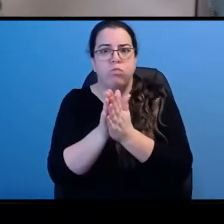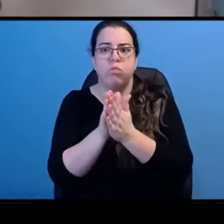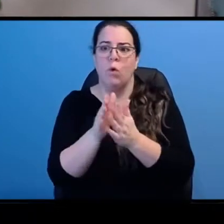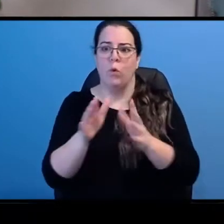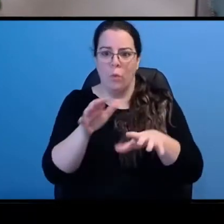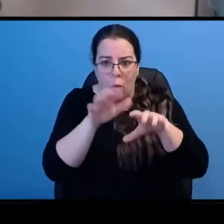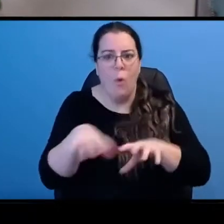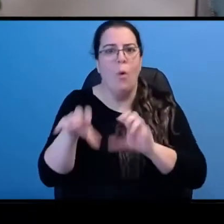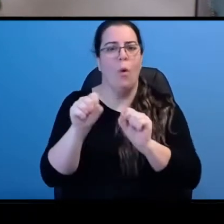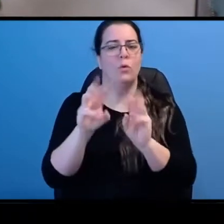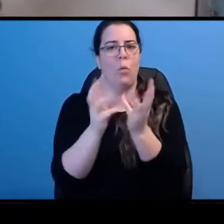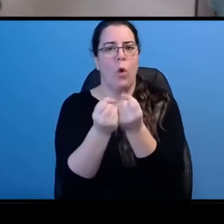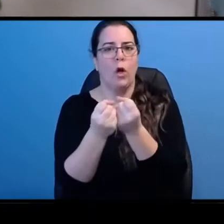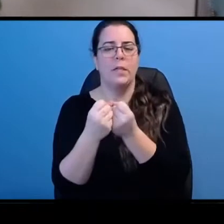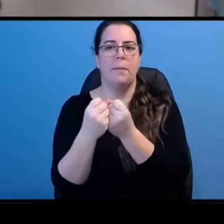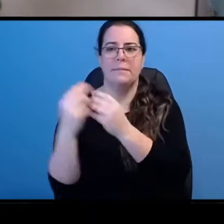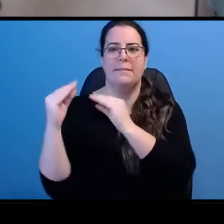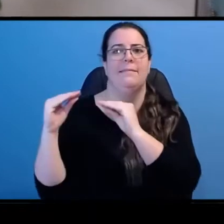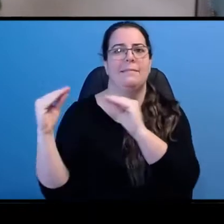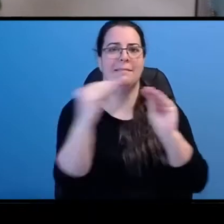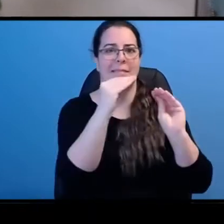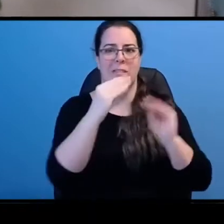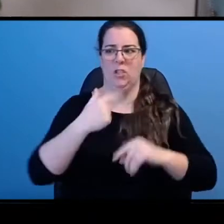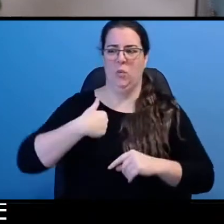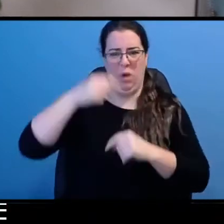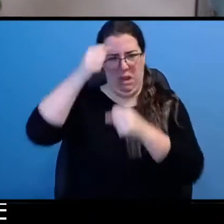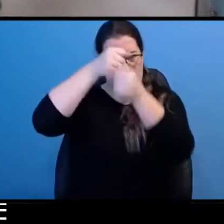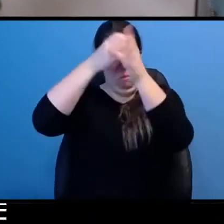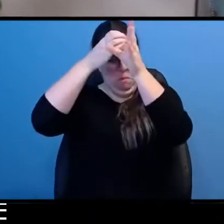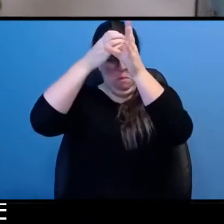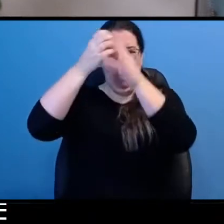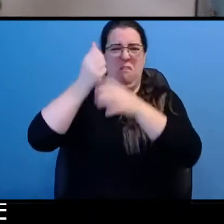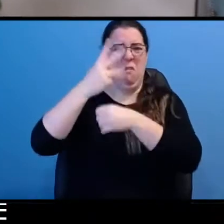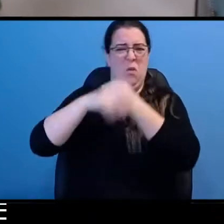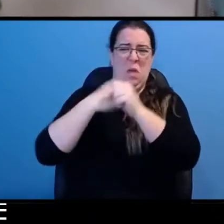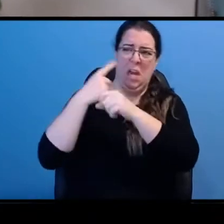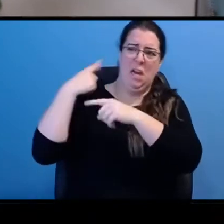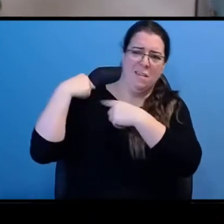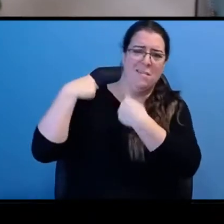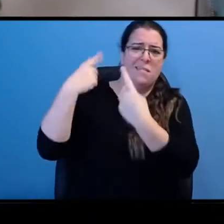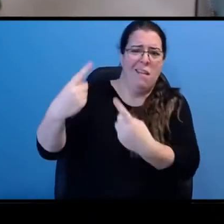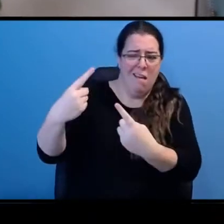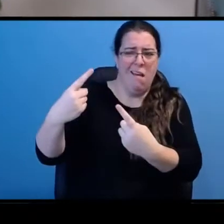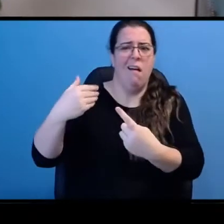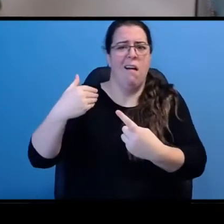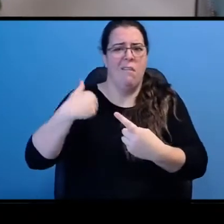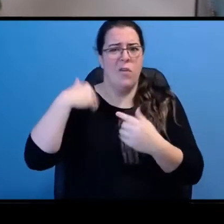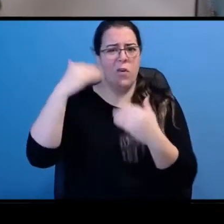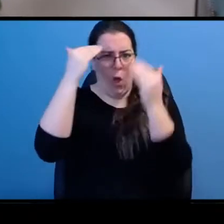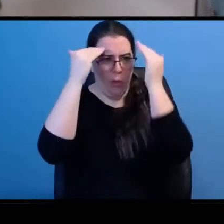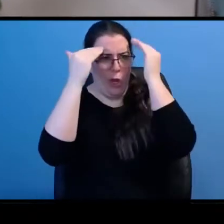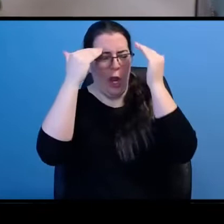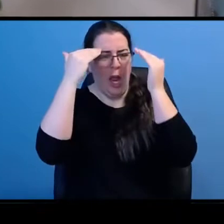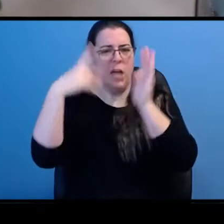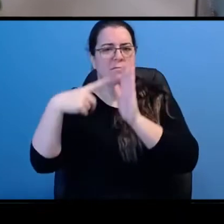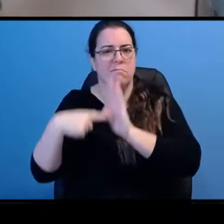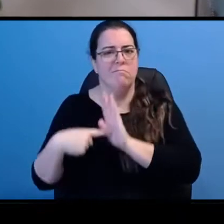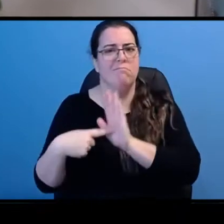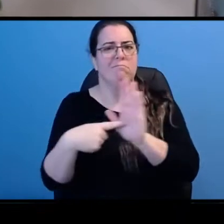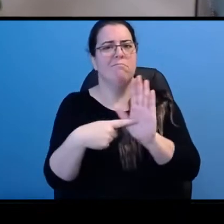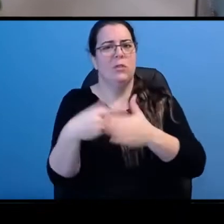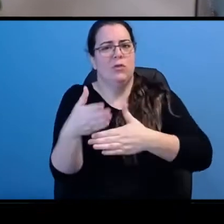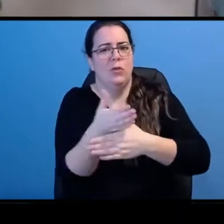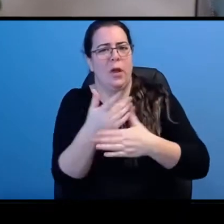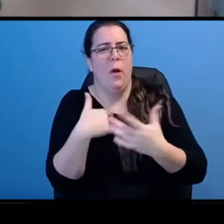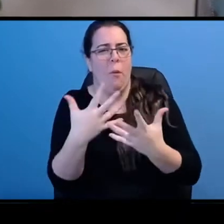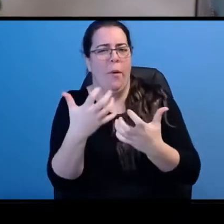knowledge that we've accumulated over the years, and sort of help facilitate young artists or new